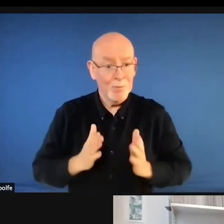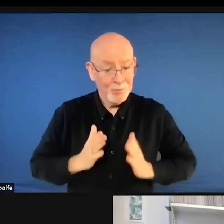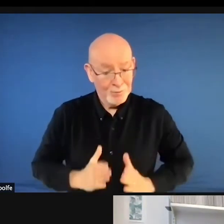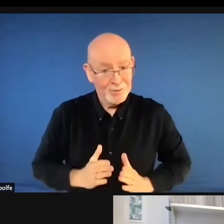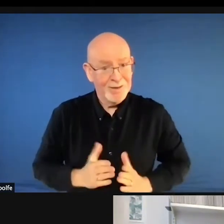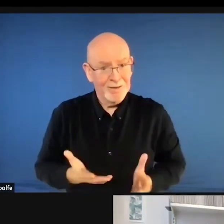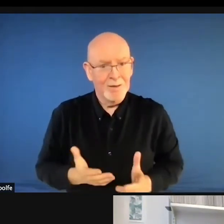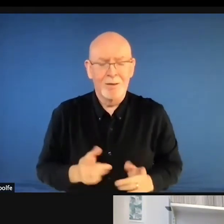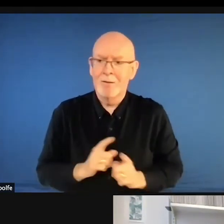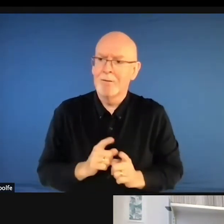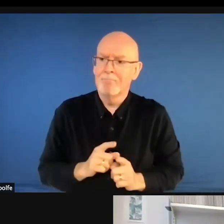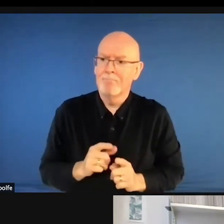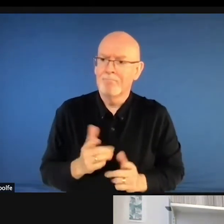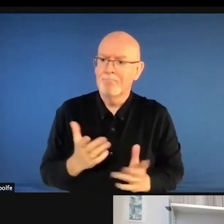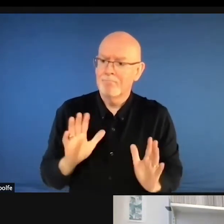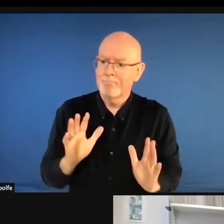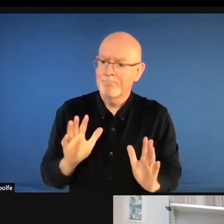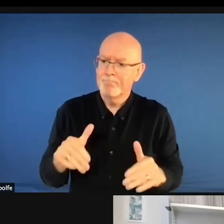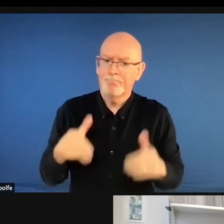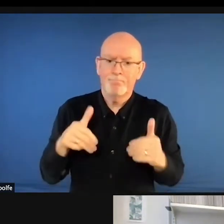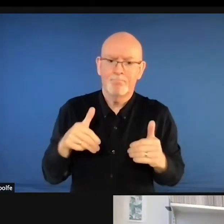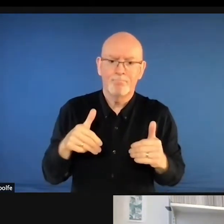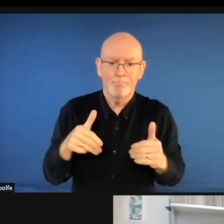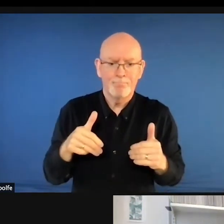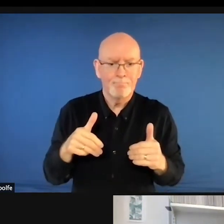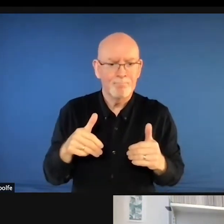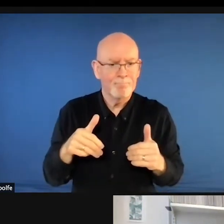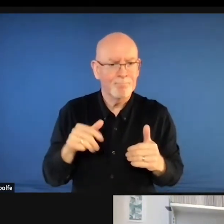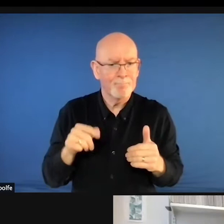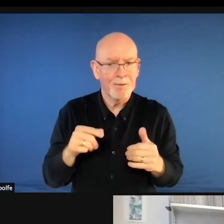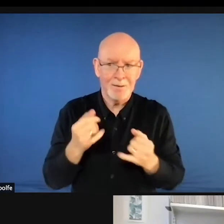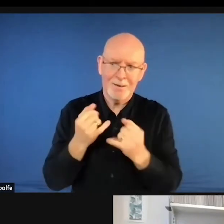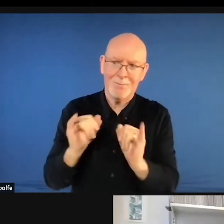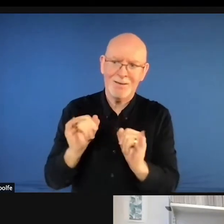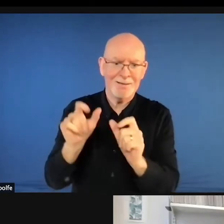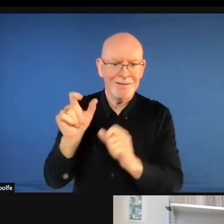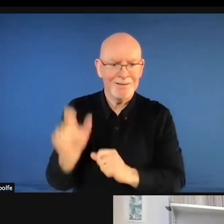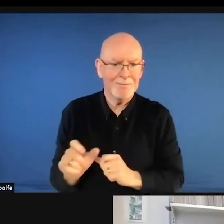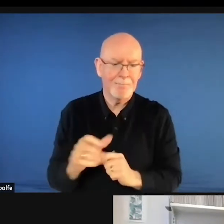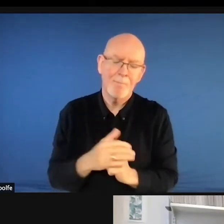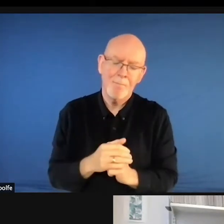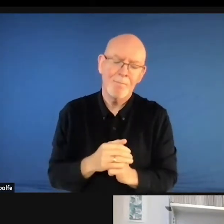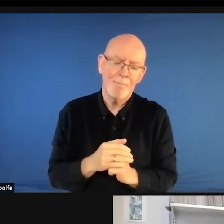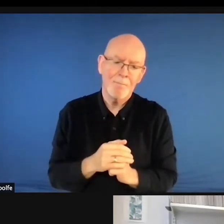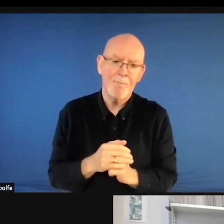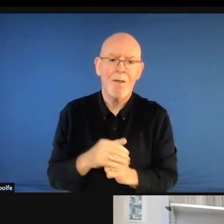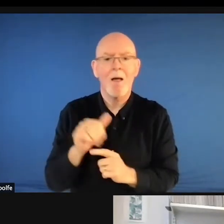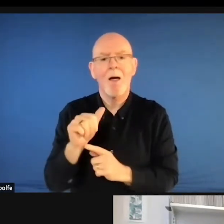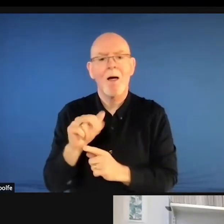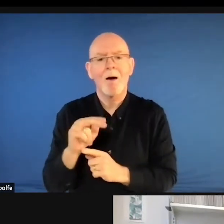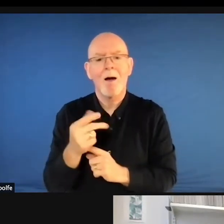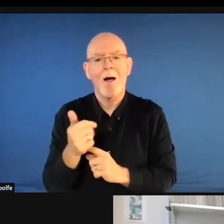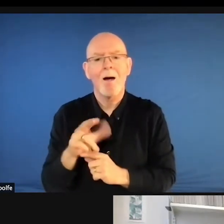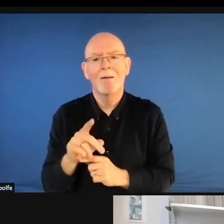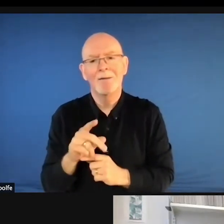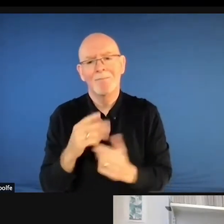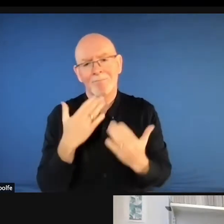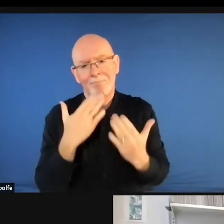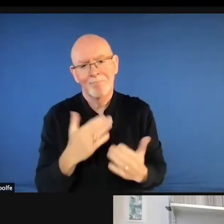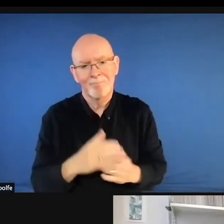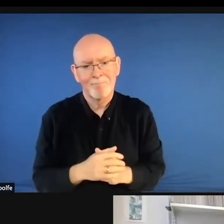Thank you so much for that, Jeff. And we'll be coming back to you again shortly. But now I would like to turn to